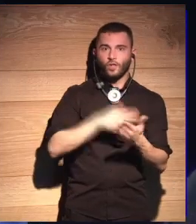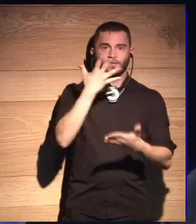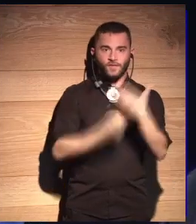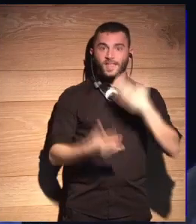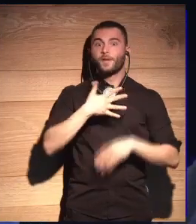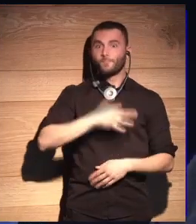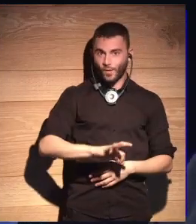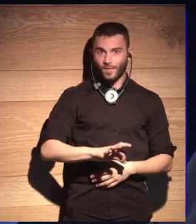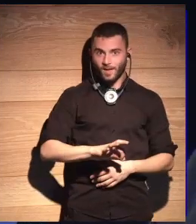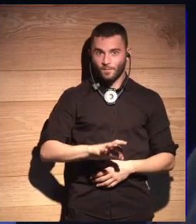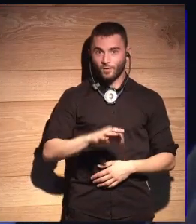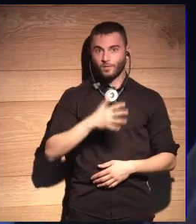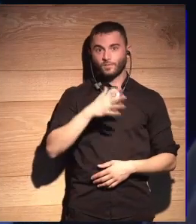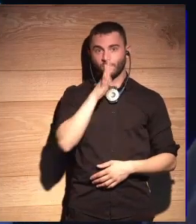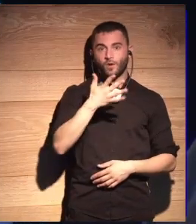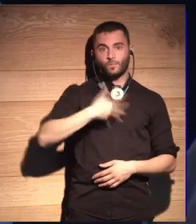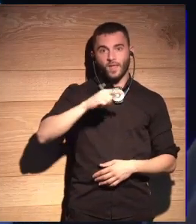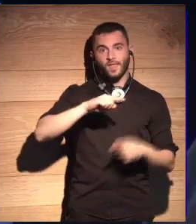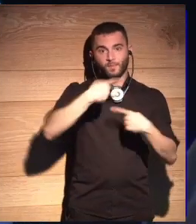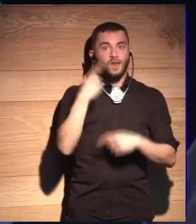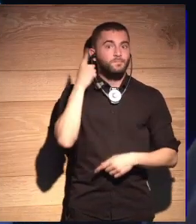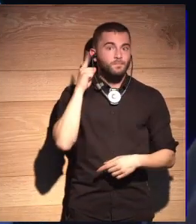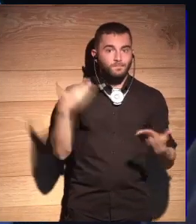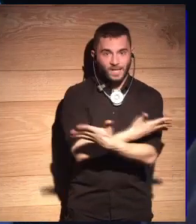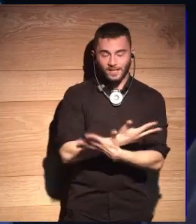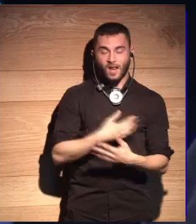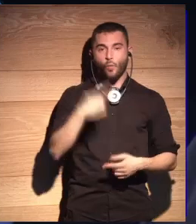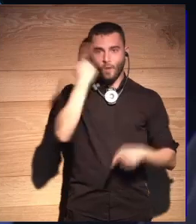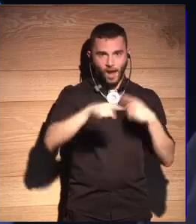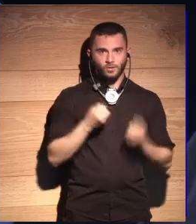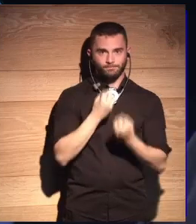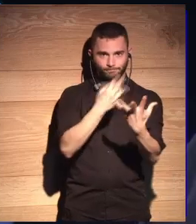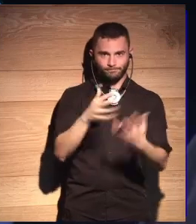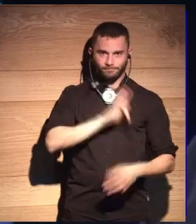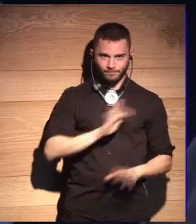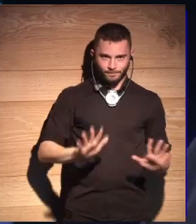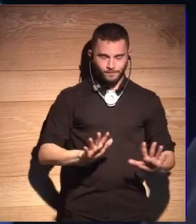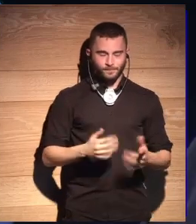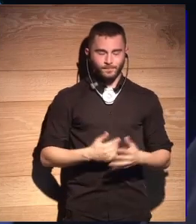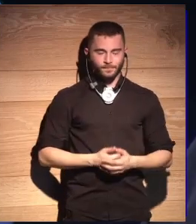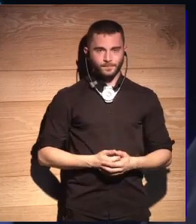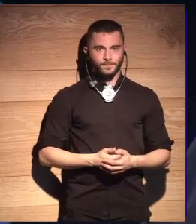one thing which I think is maybe worth noting in all of this is that